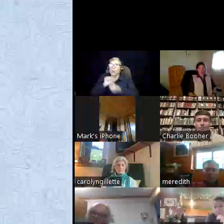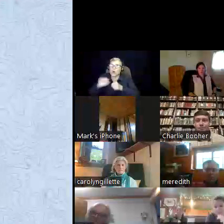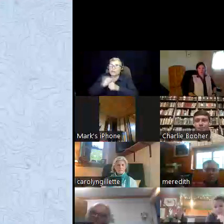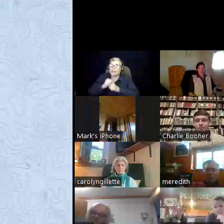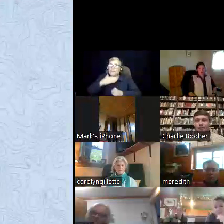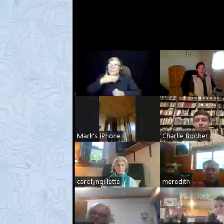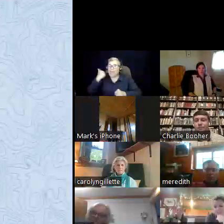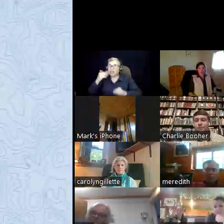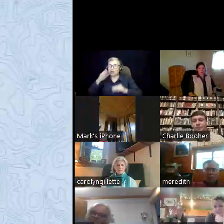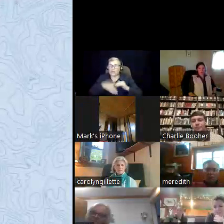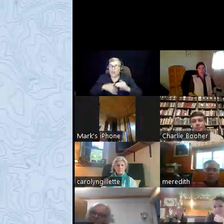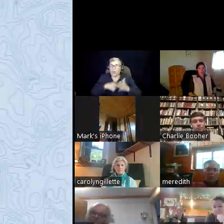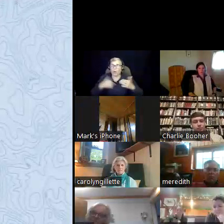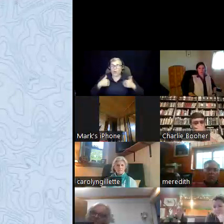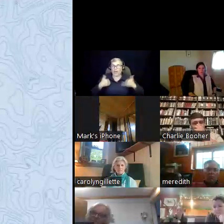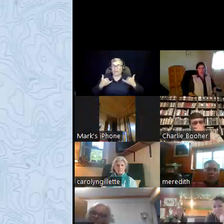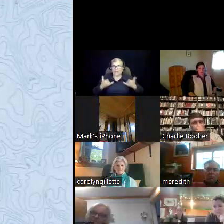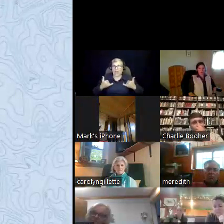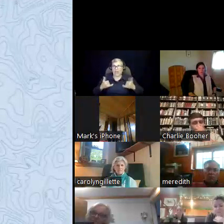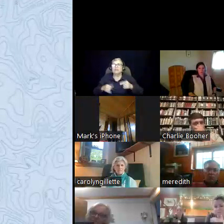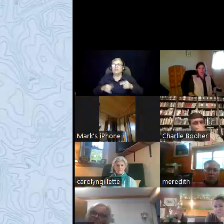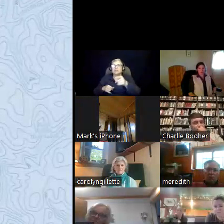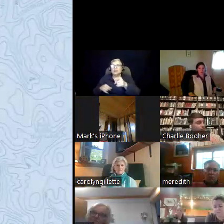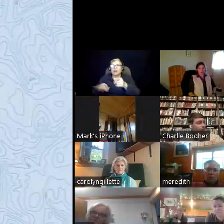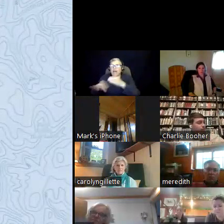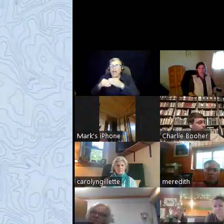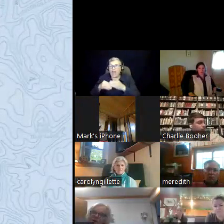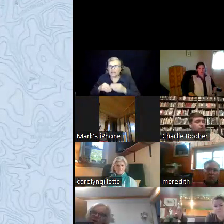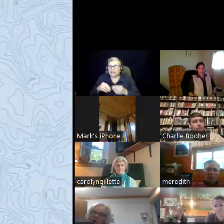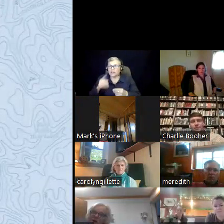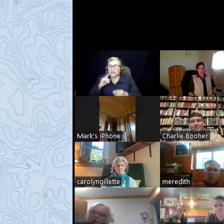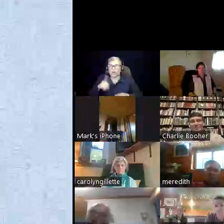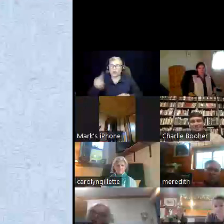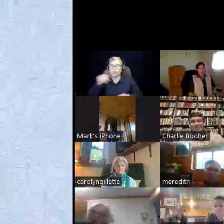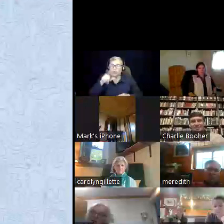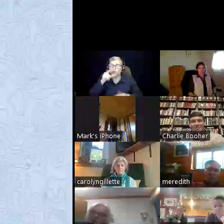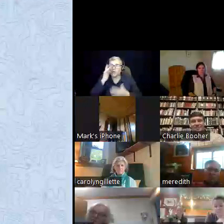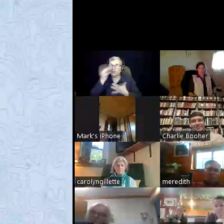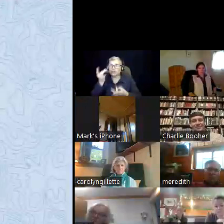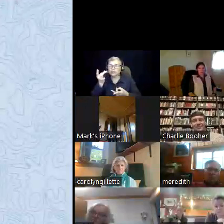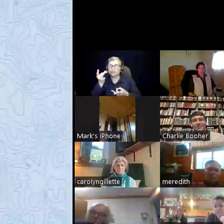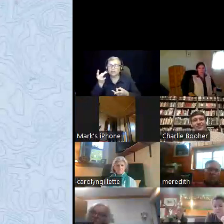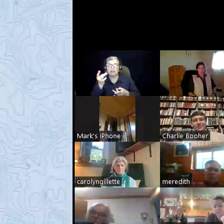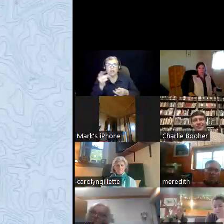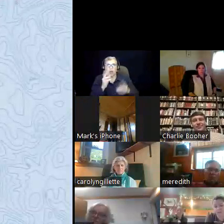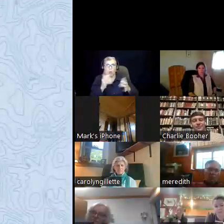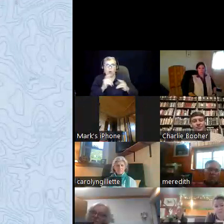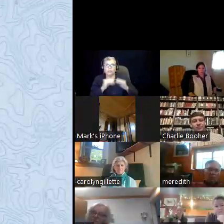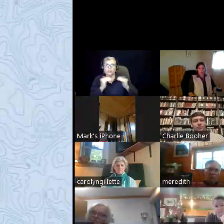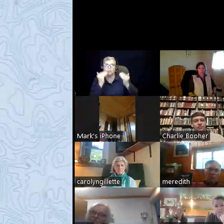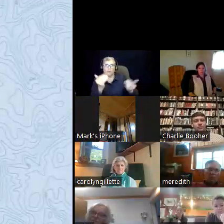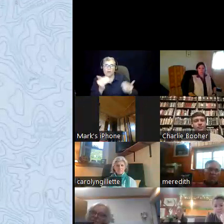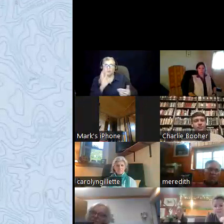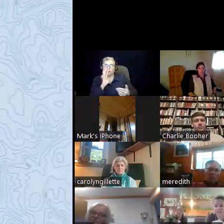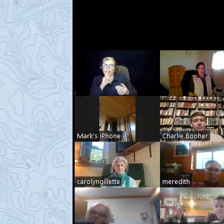I would add on to that only that for those of you that are interested and looking to go forward and talk about